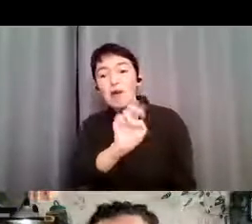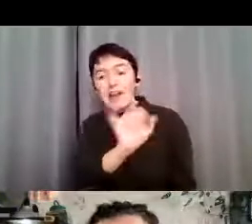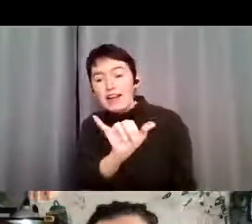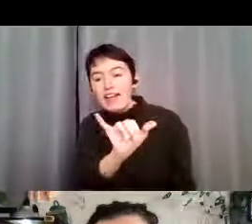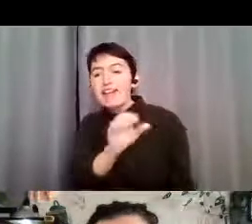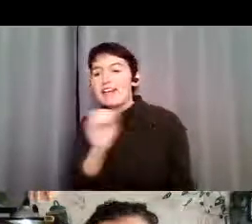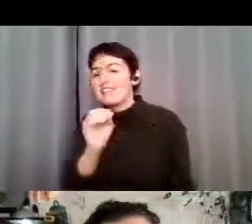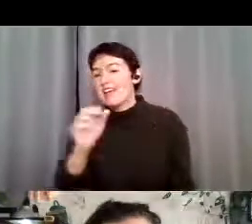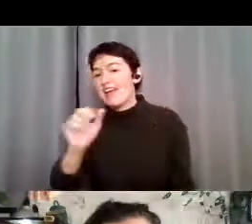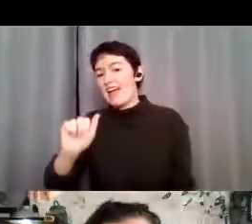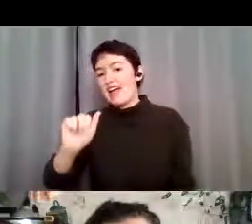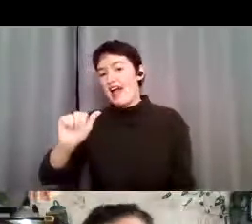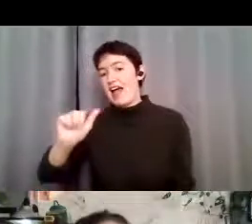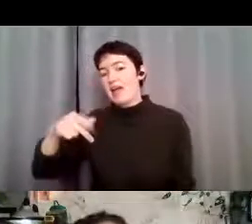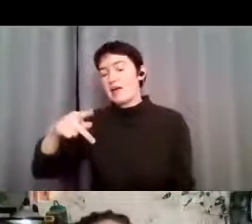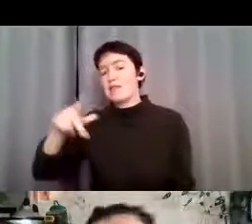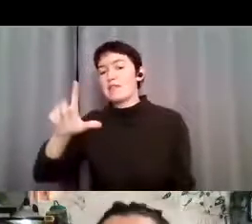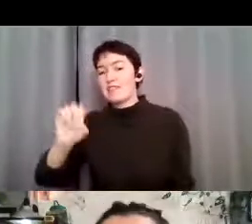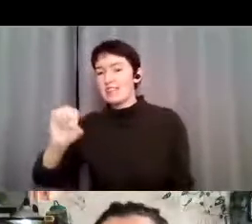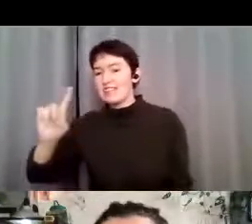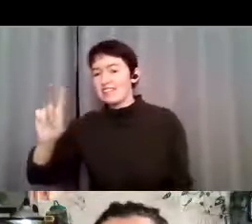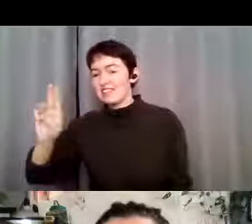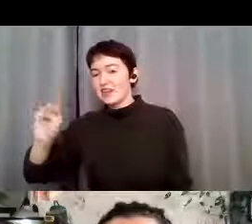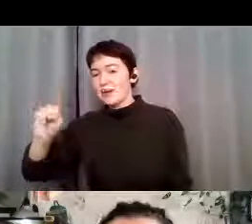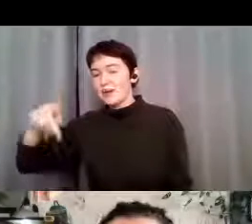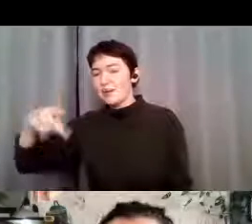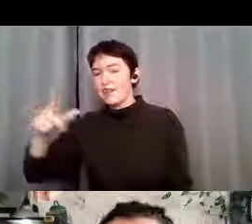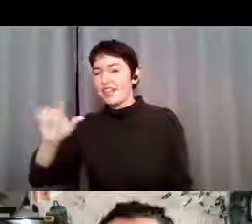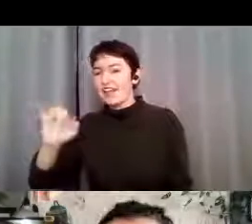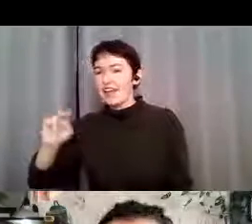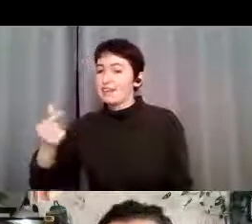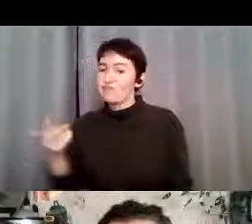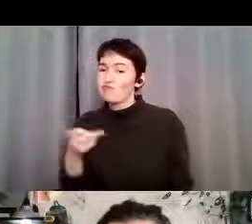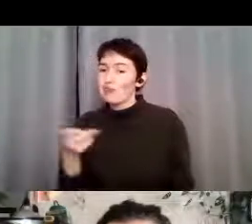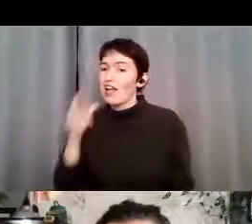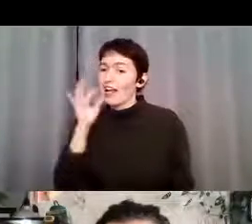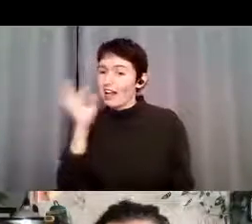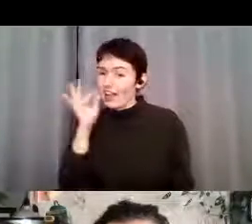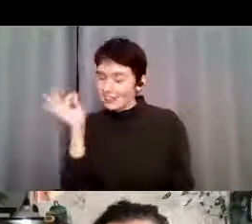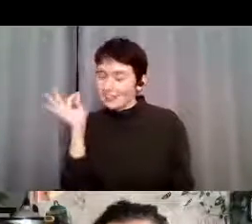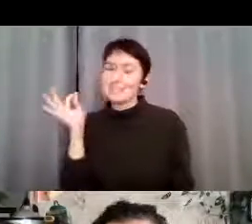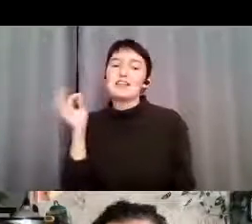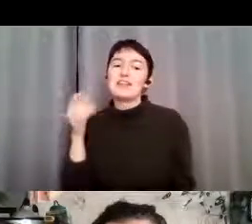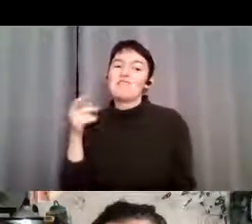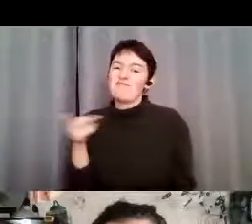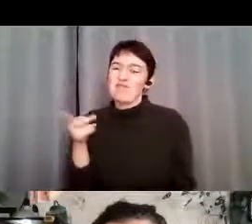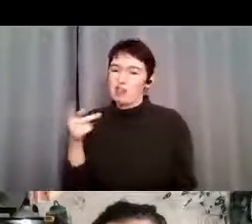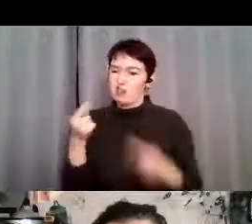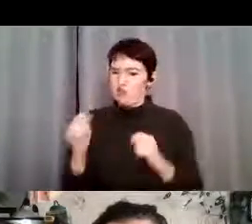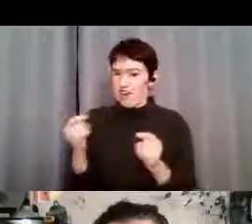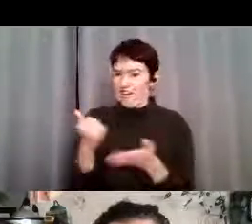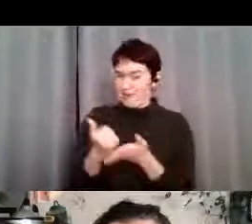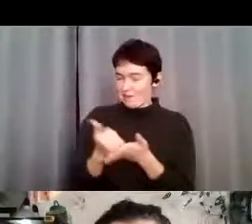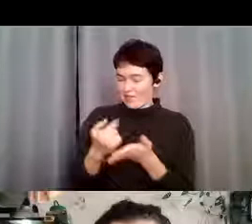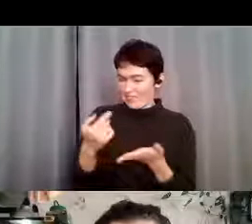might have noticed, they're also both cats. But they try and help me out sometimes.